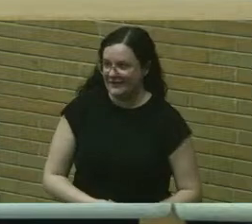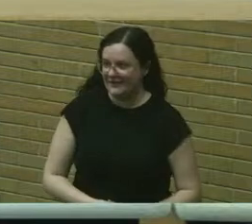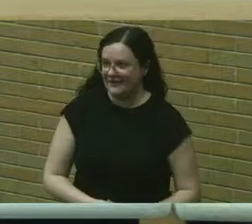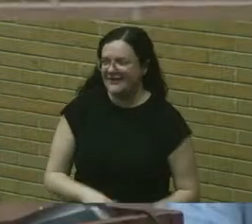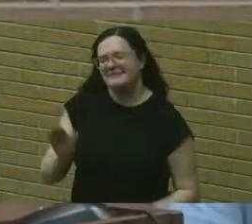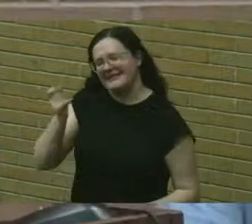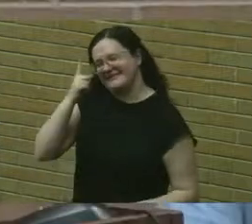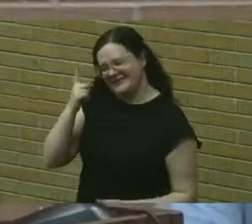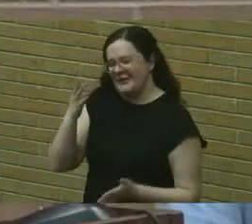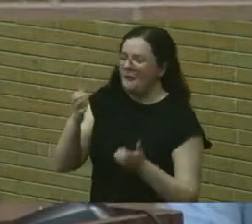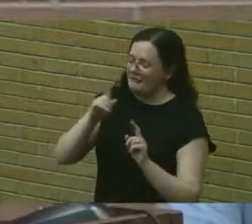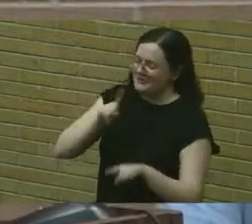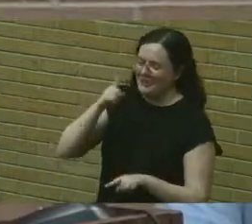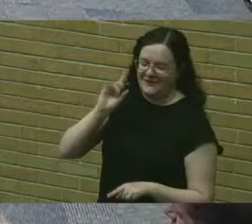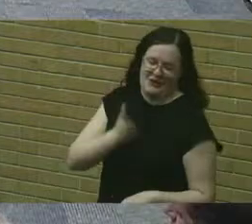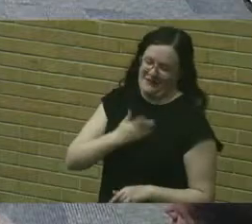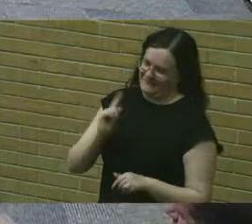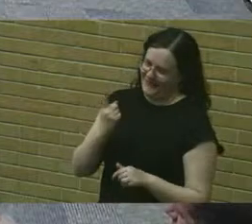first comments. Thank you.